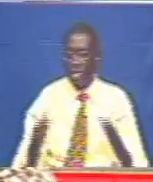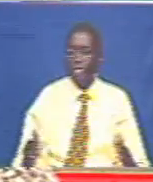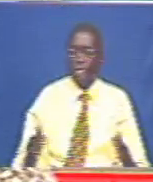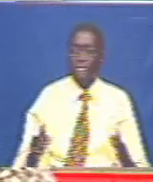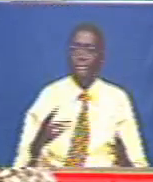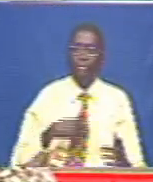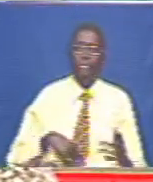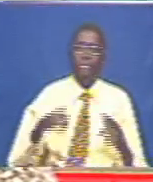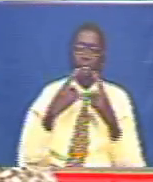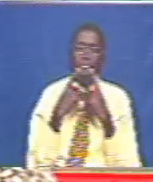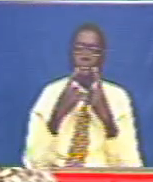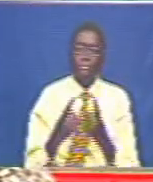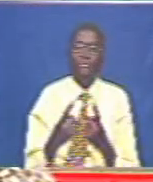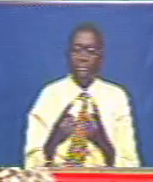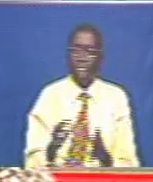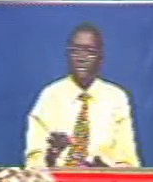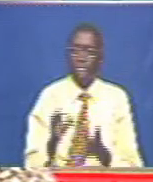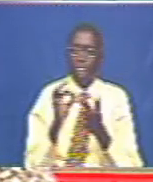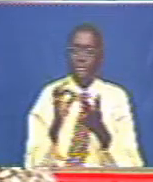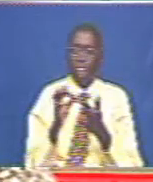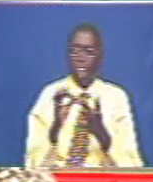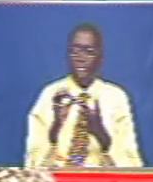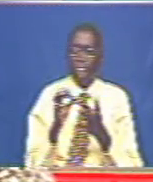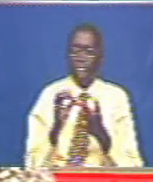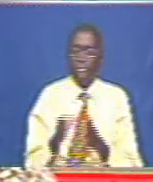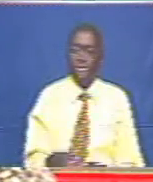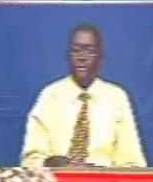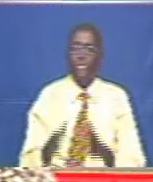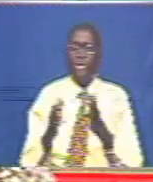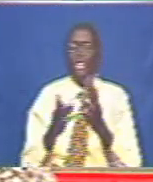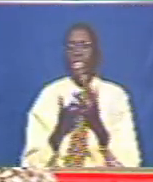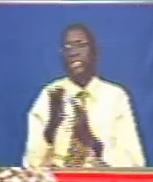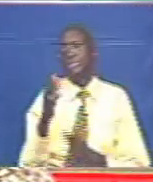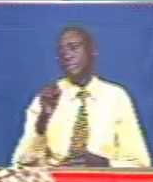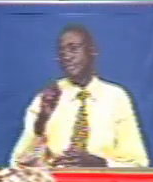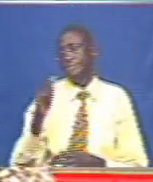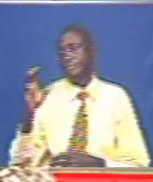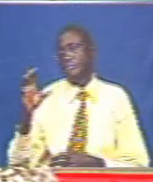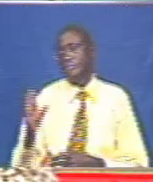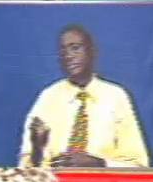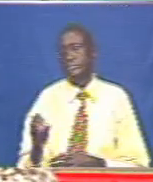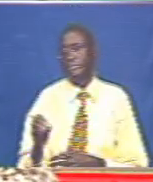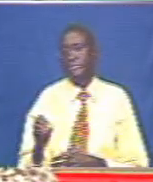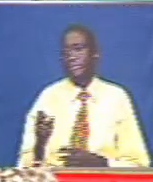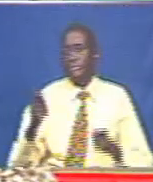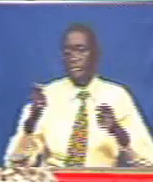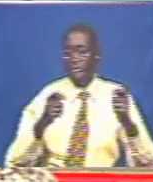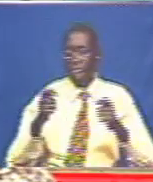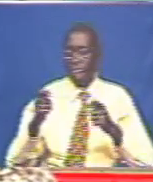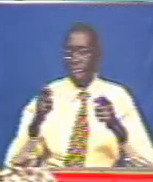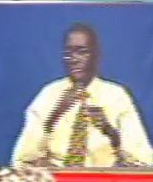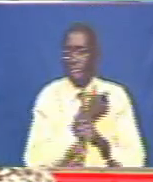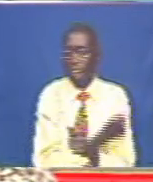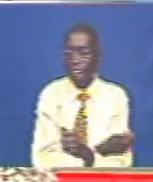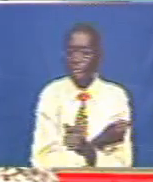are also saying that we have special vehicles by the circles, because especially the regulated by the authority,